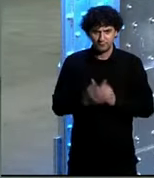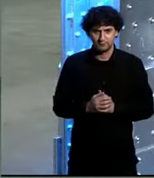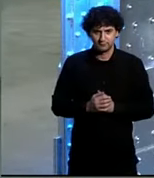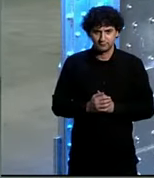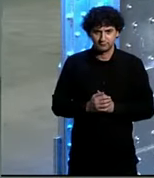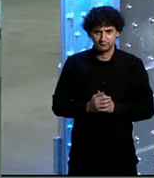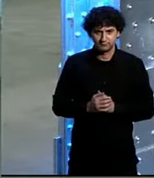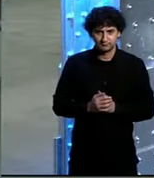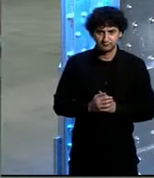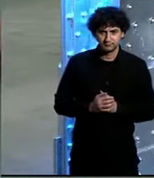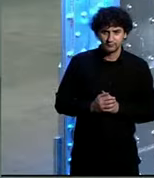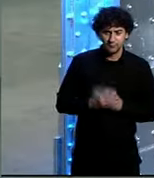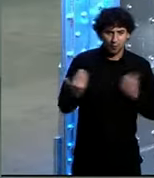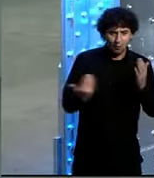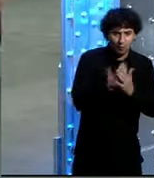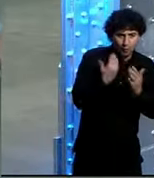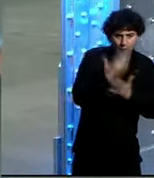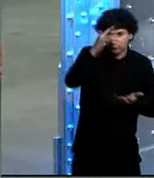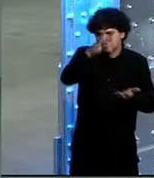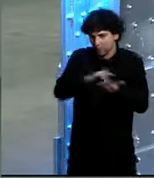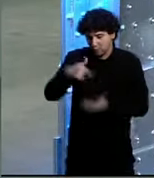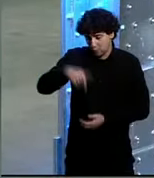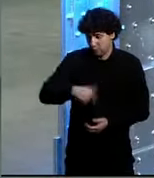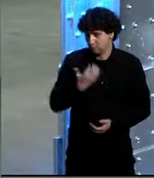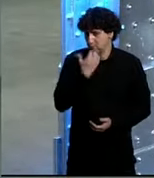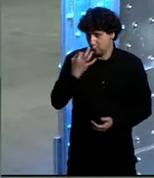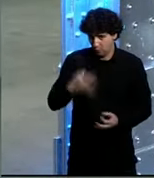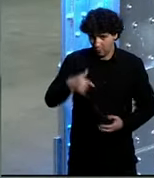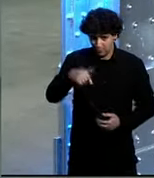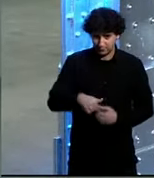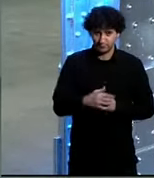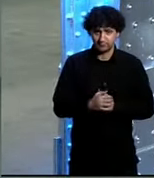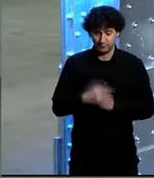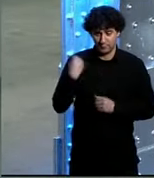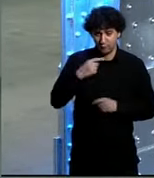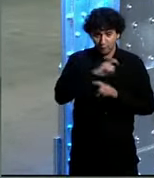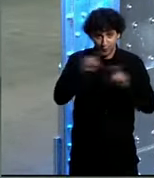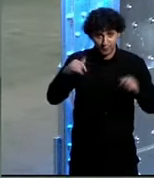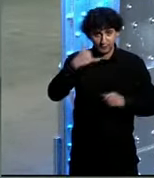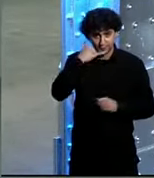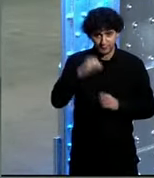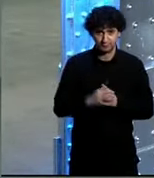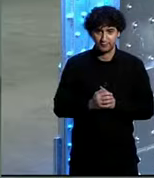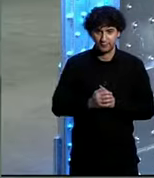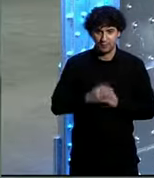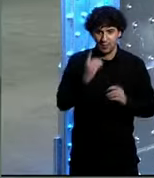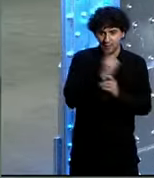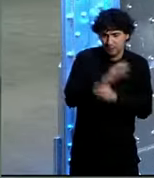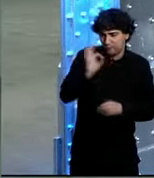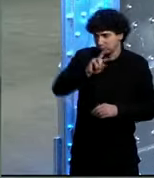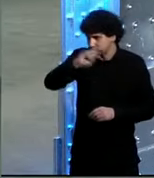seen on these events you have on the slides. There are many fora and conferences and many settings